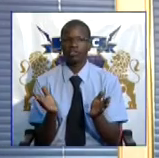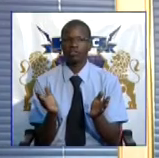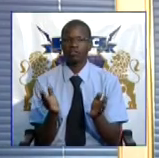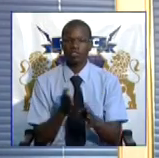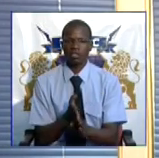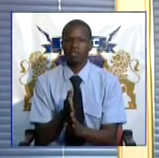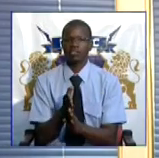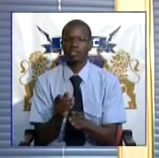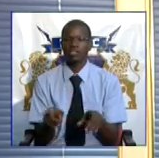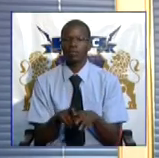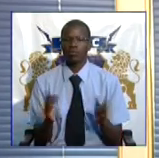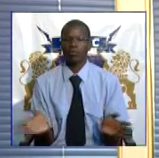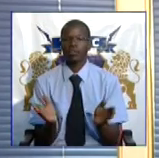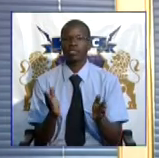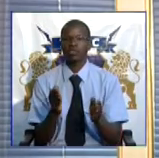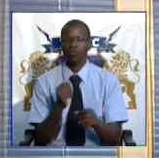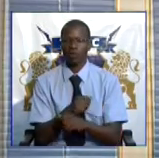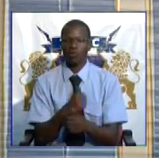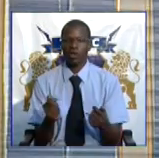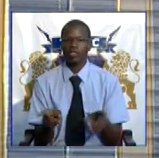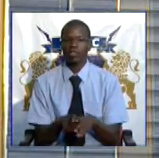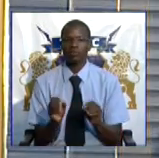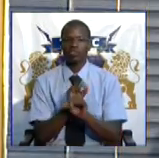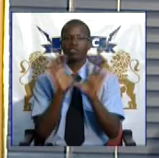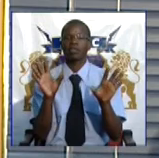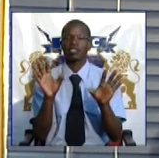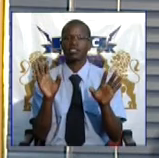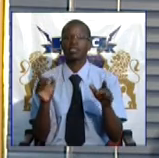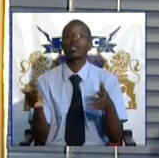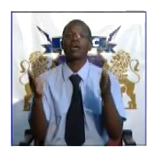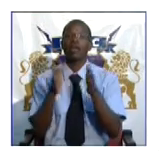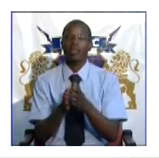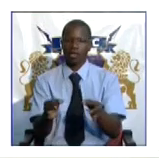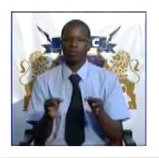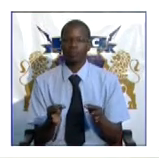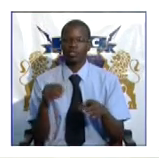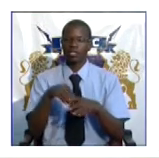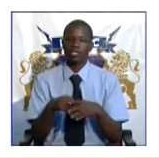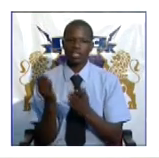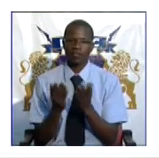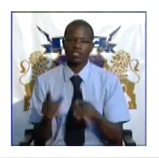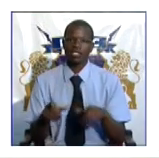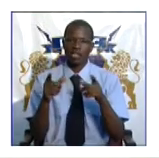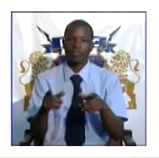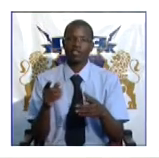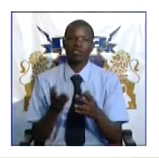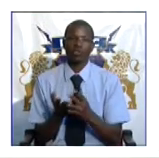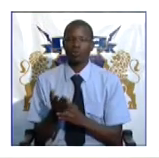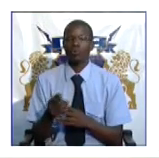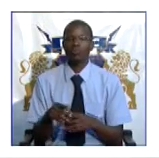efficiency, transparency, and accountability in service delivery by public institutions.